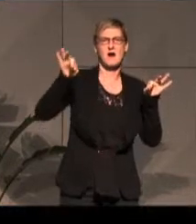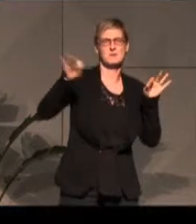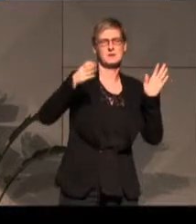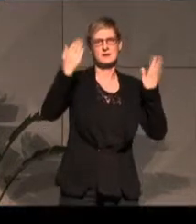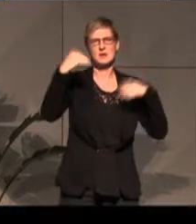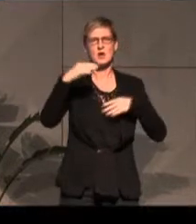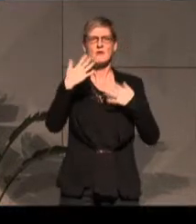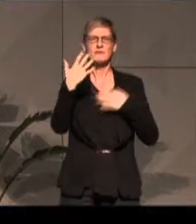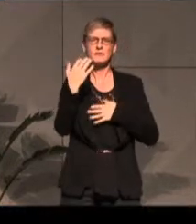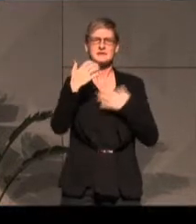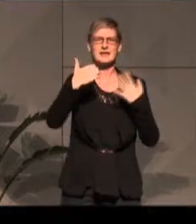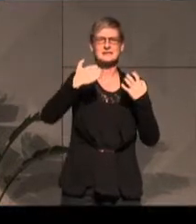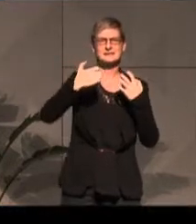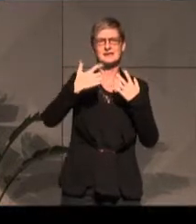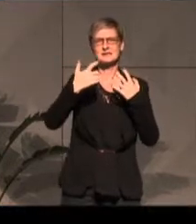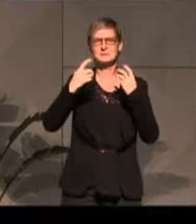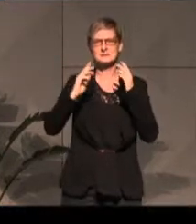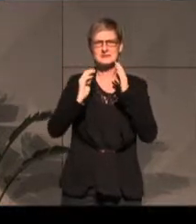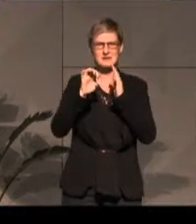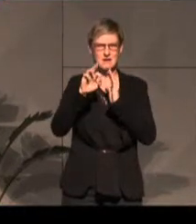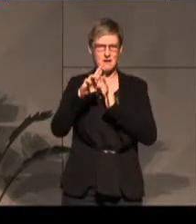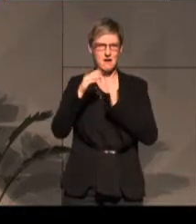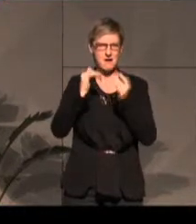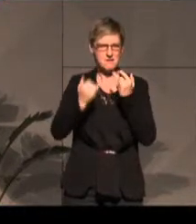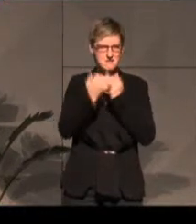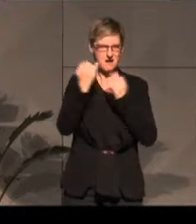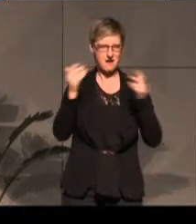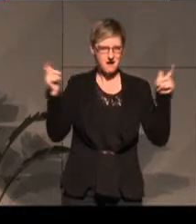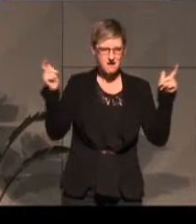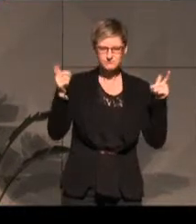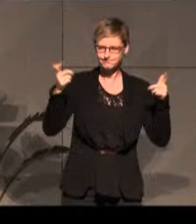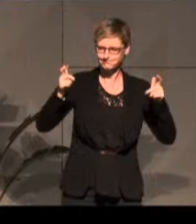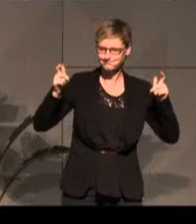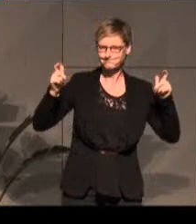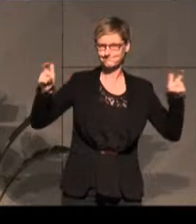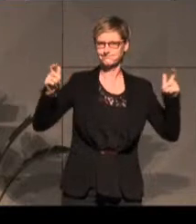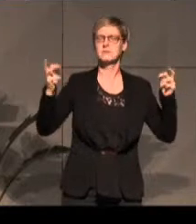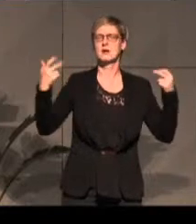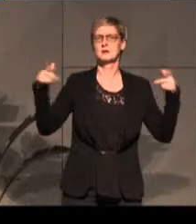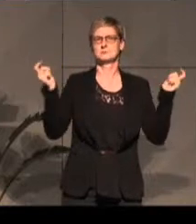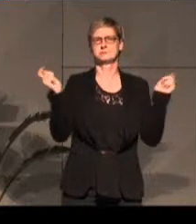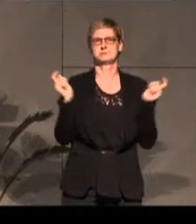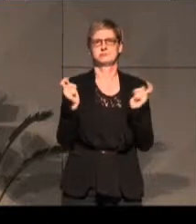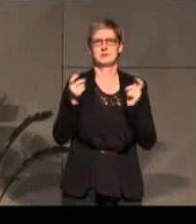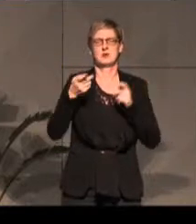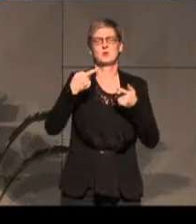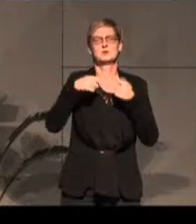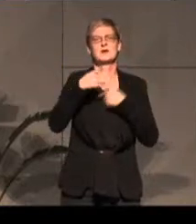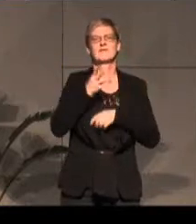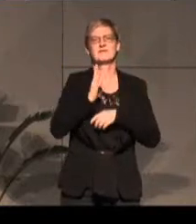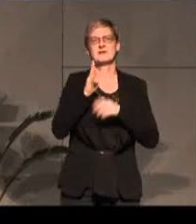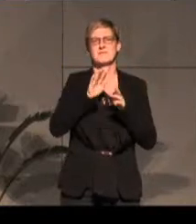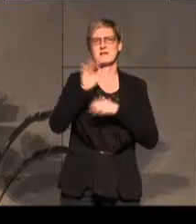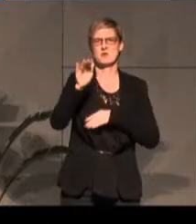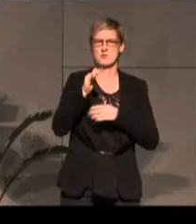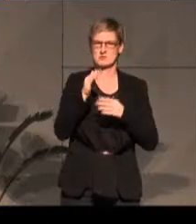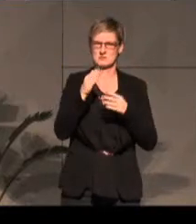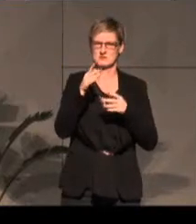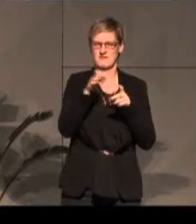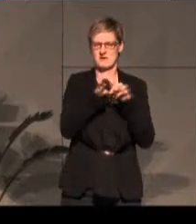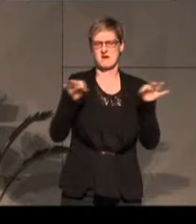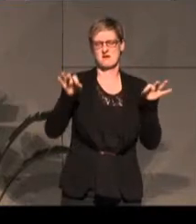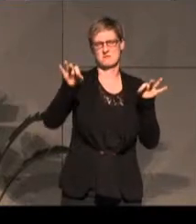has molten from more than 8 million square kilometers in the 1960s to 1970s down to less than 4 million